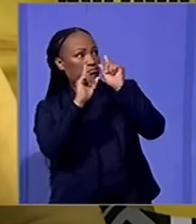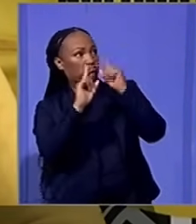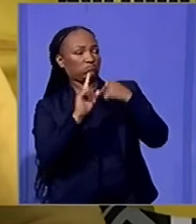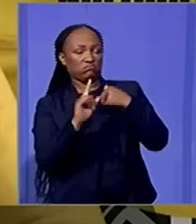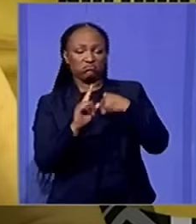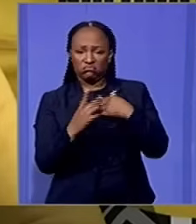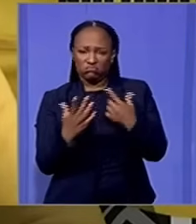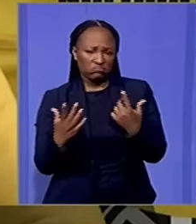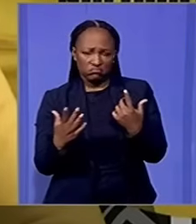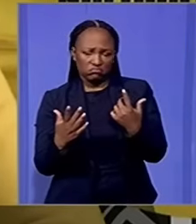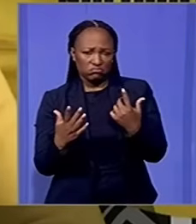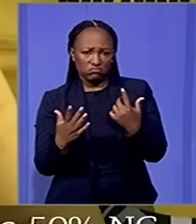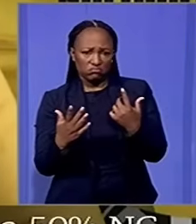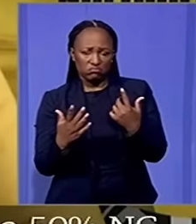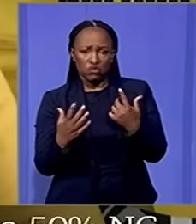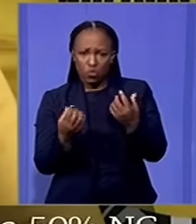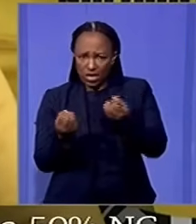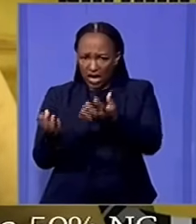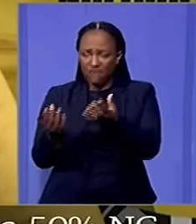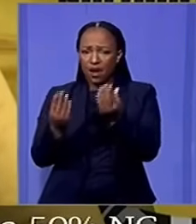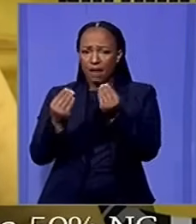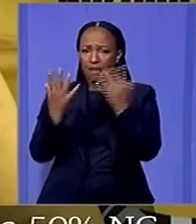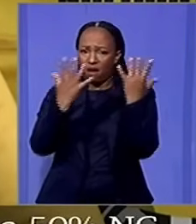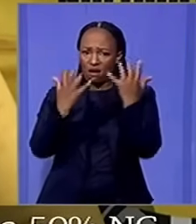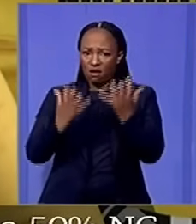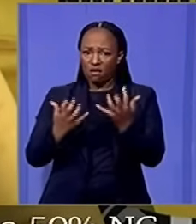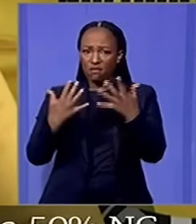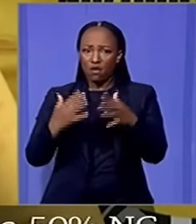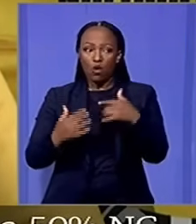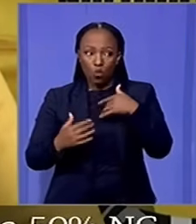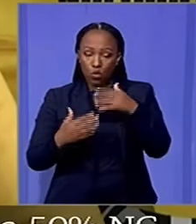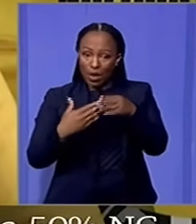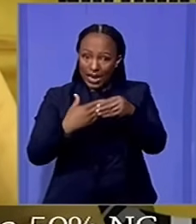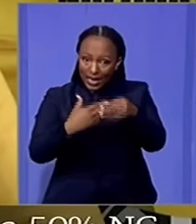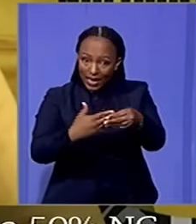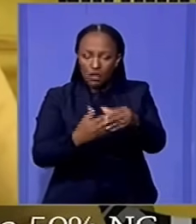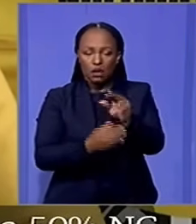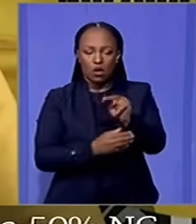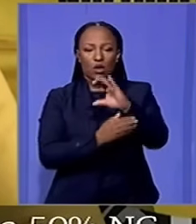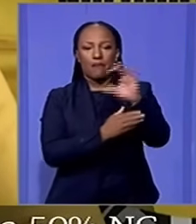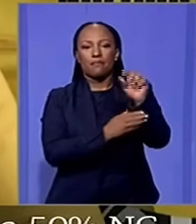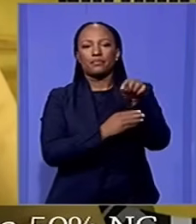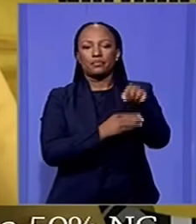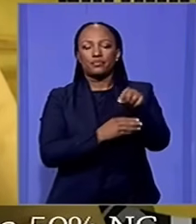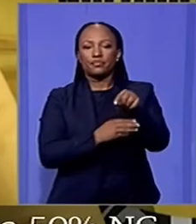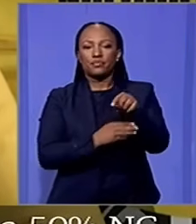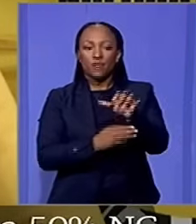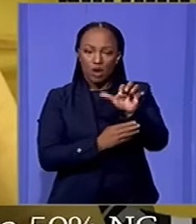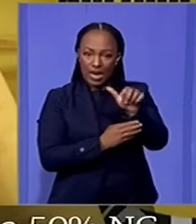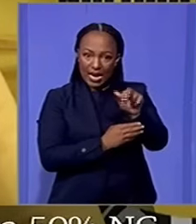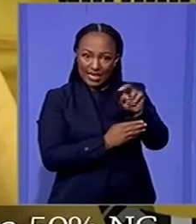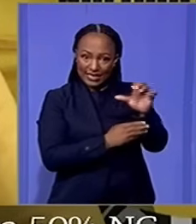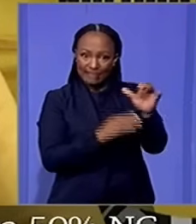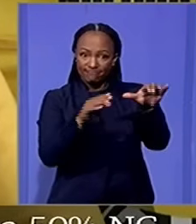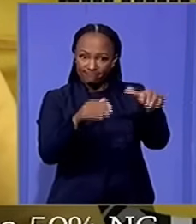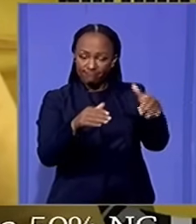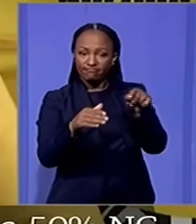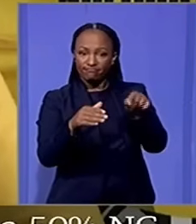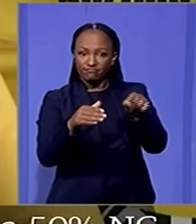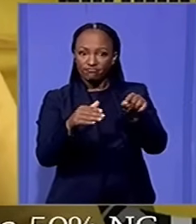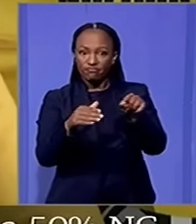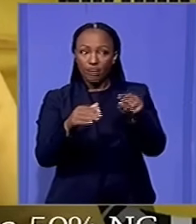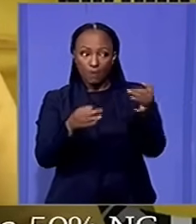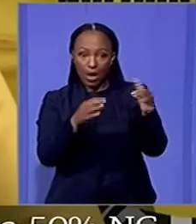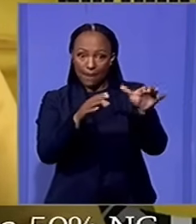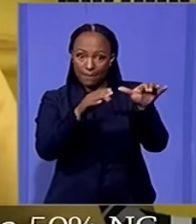of the province. We gave you the figures now. Overwhelmingly, the people of the Northern Cape see the ANC as the